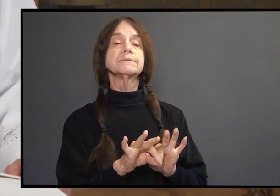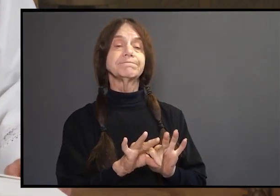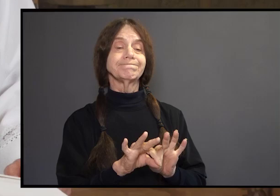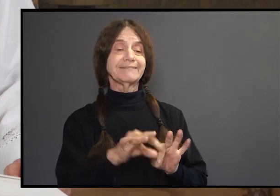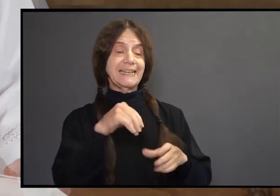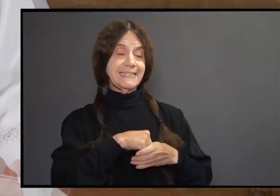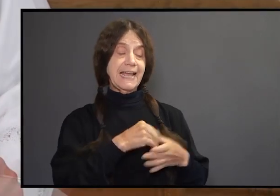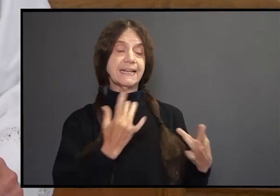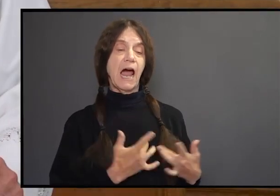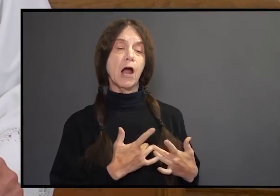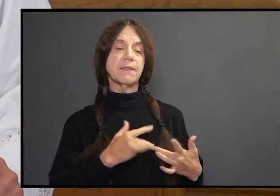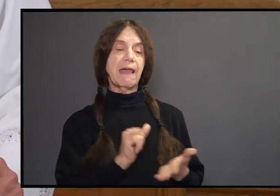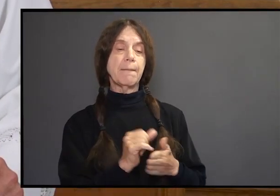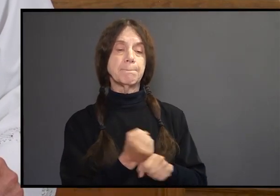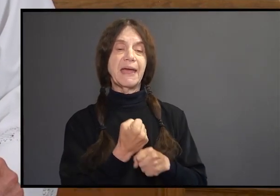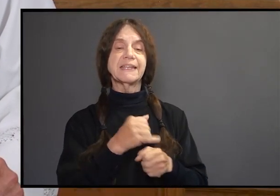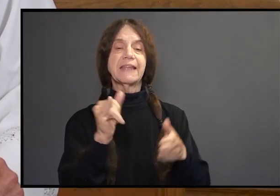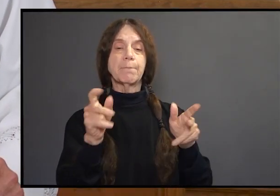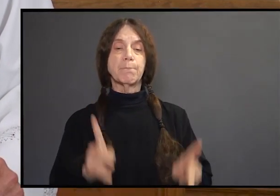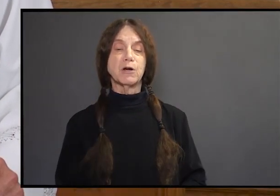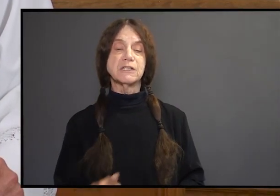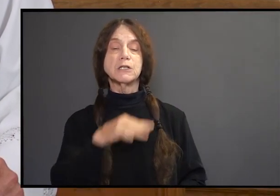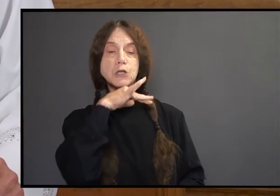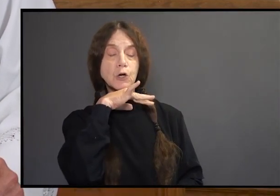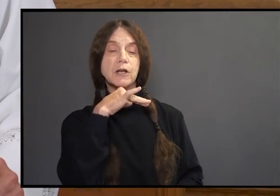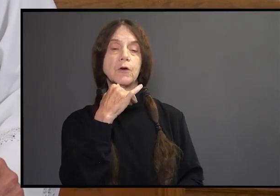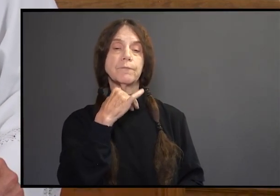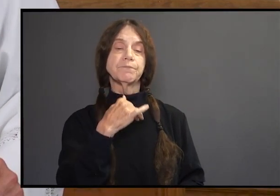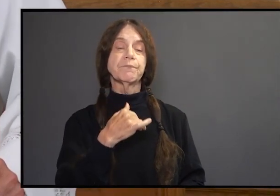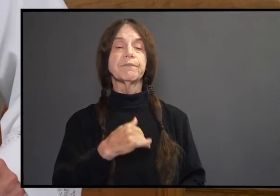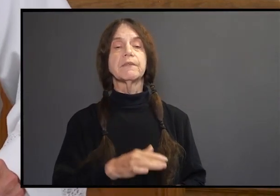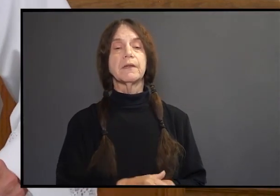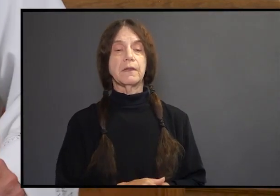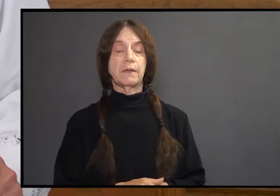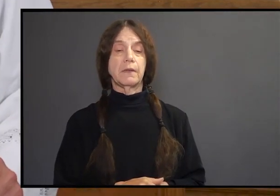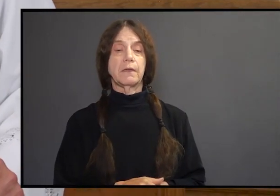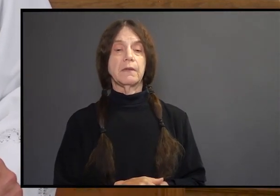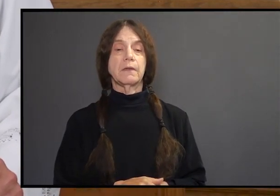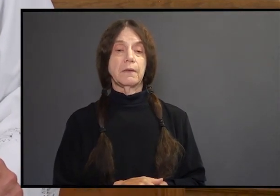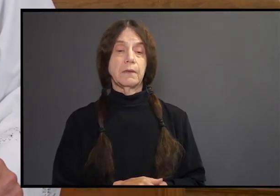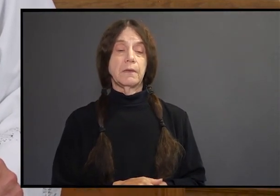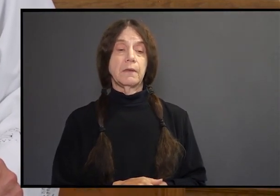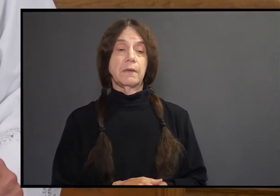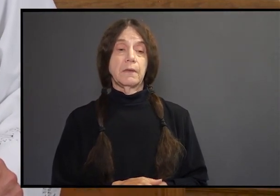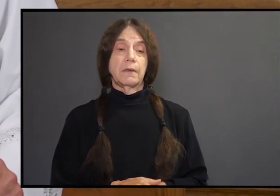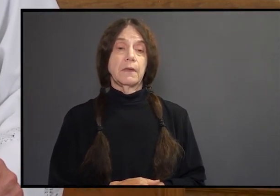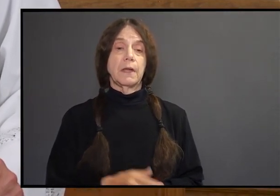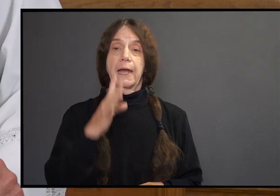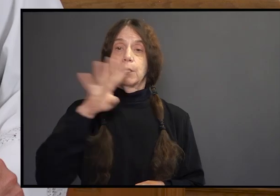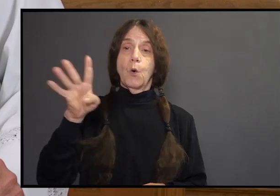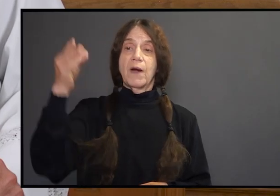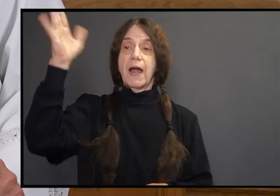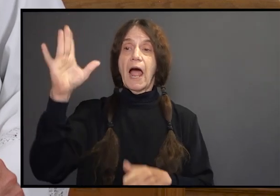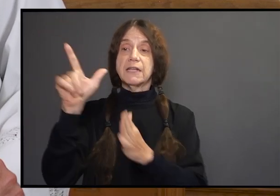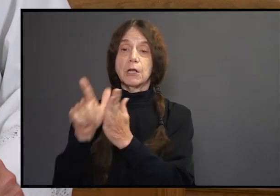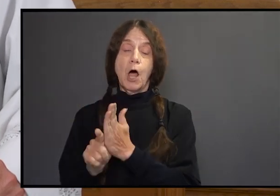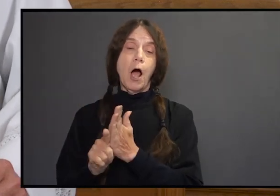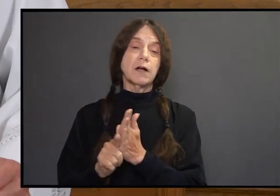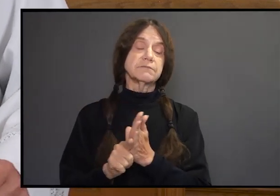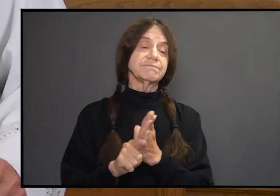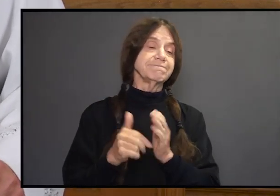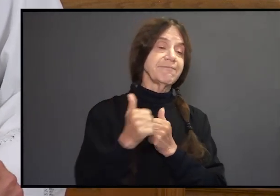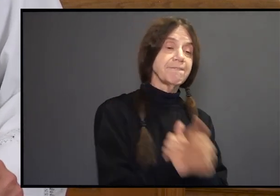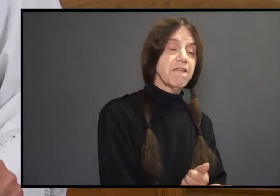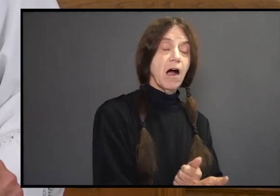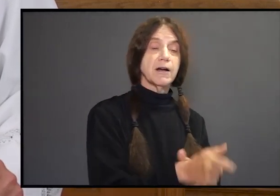that person. To lay aside God's commandments in favor of people's traditions changes fellowship with God into